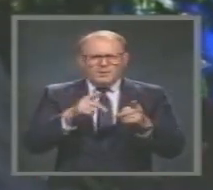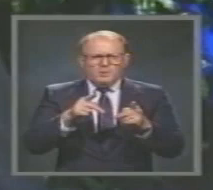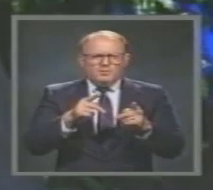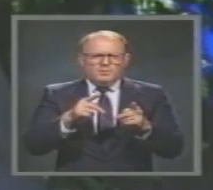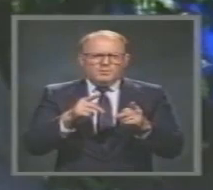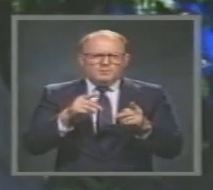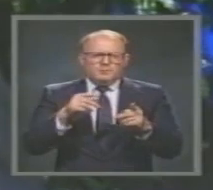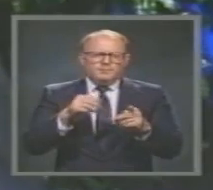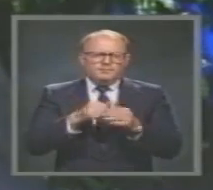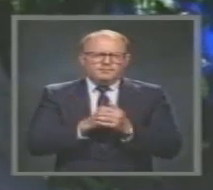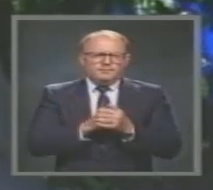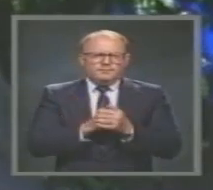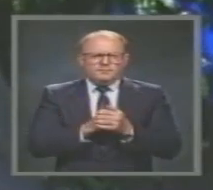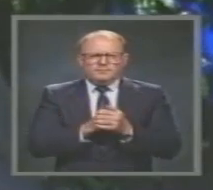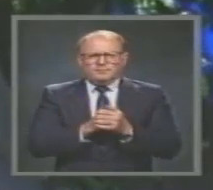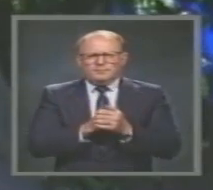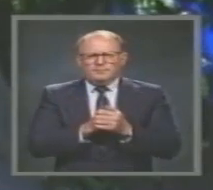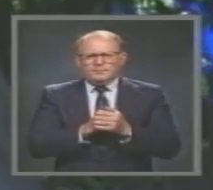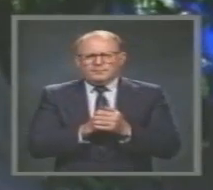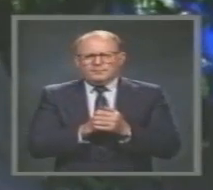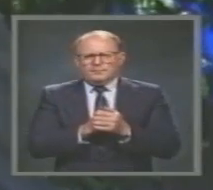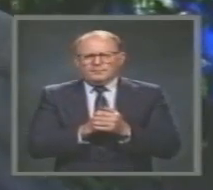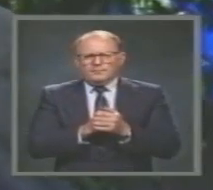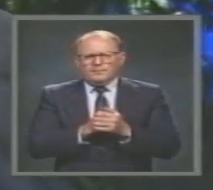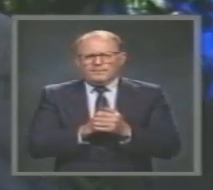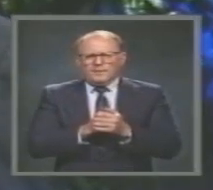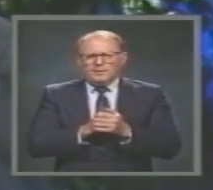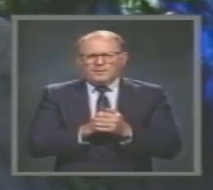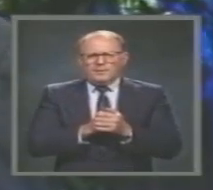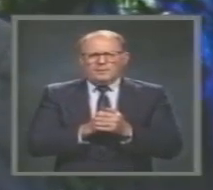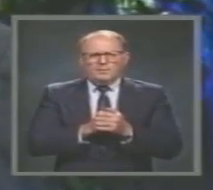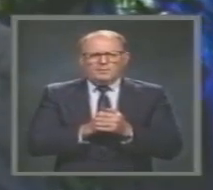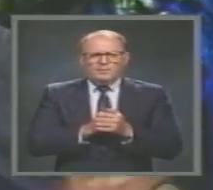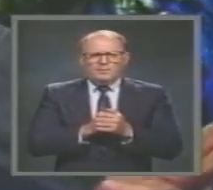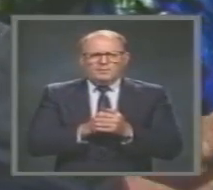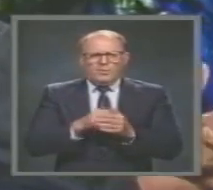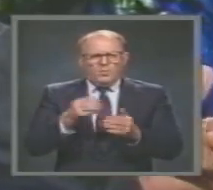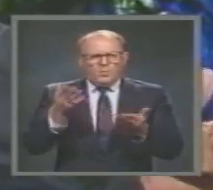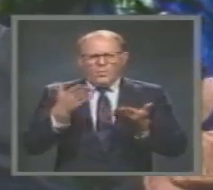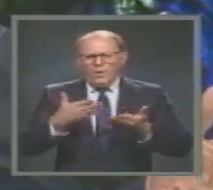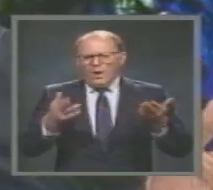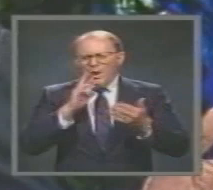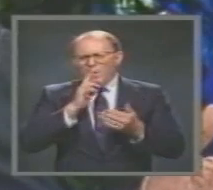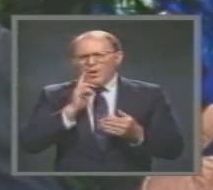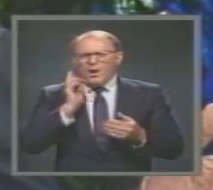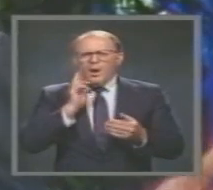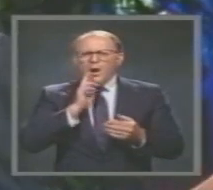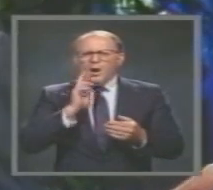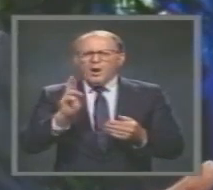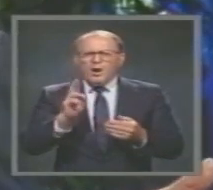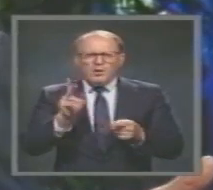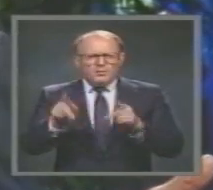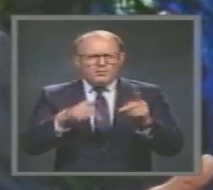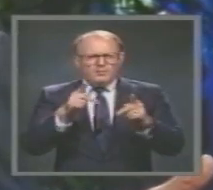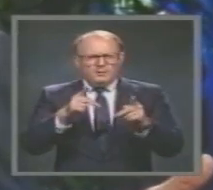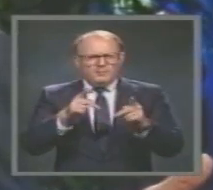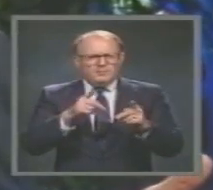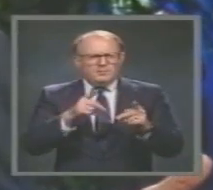Hitler's ovens look like a backyard cookout. The point is, where are those once powerful nations